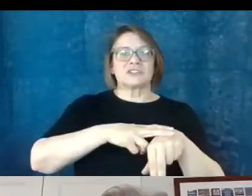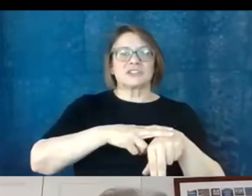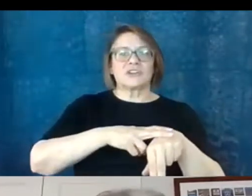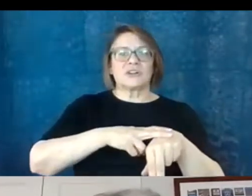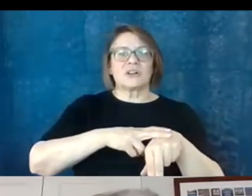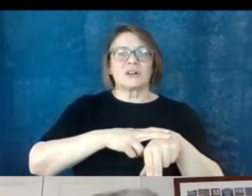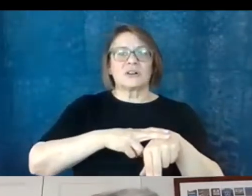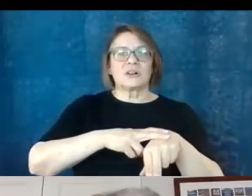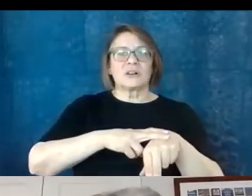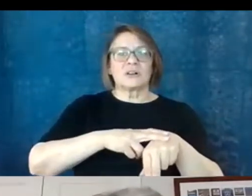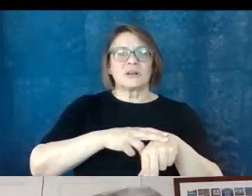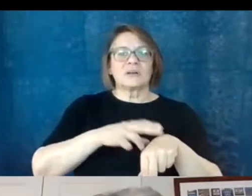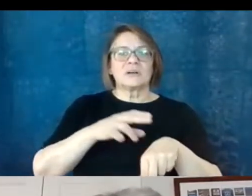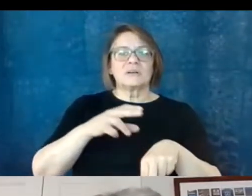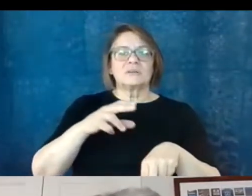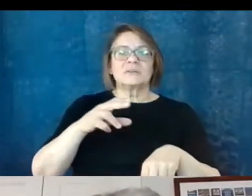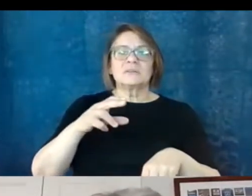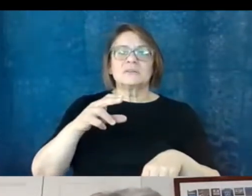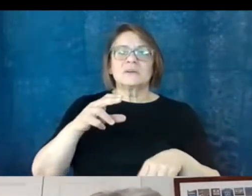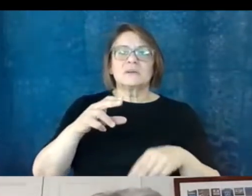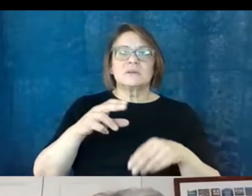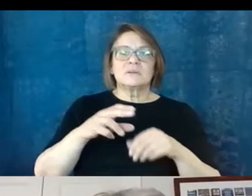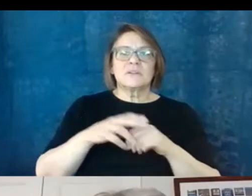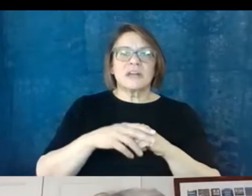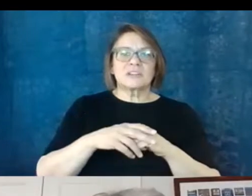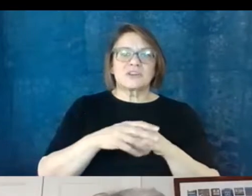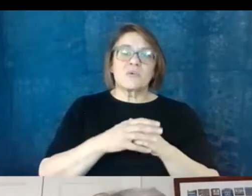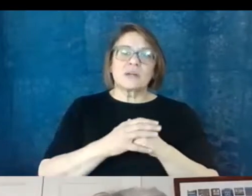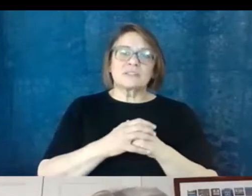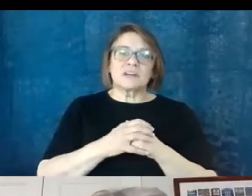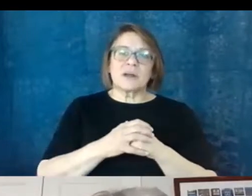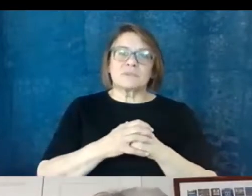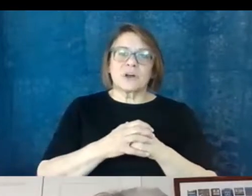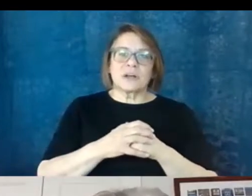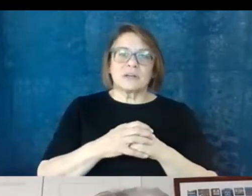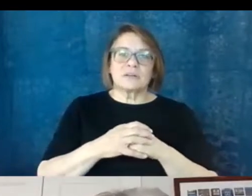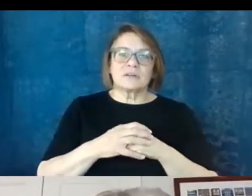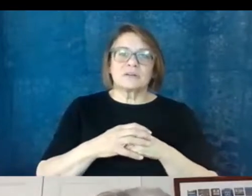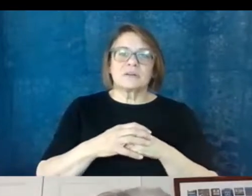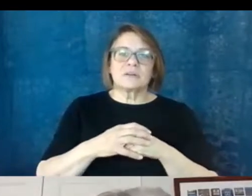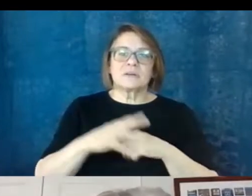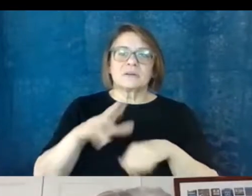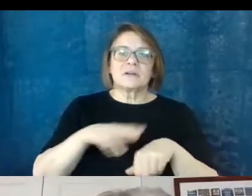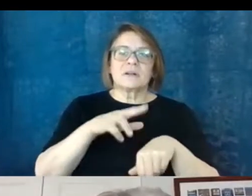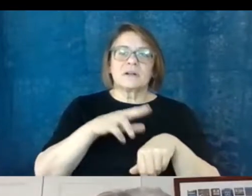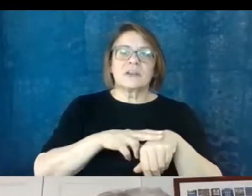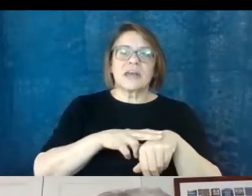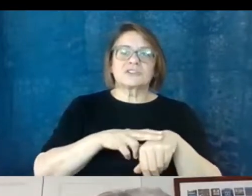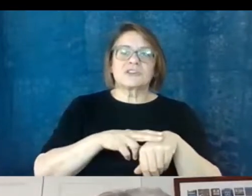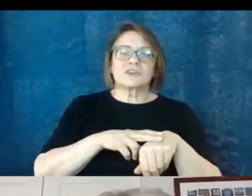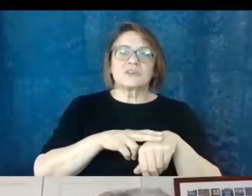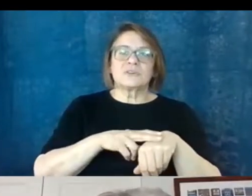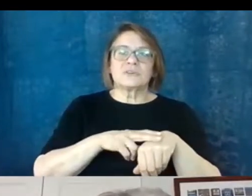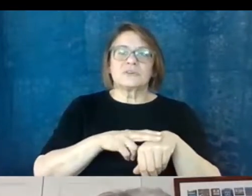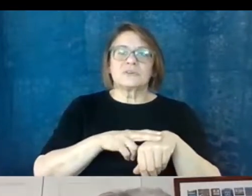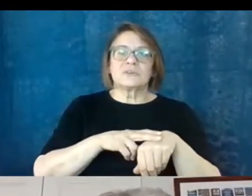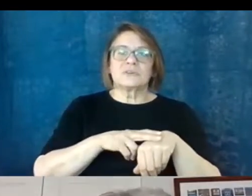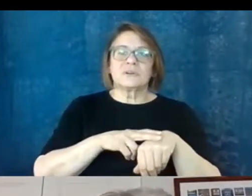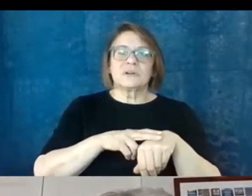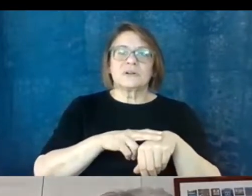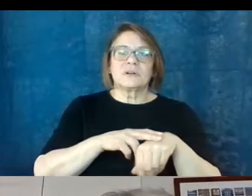have fantastic resources and planning guides. What center? I'm sorry. Oh, sorry, I thought I heard